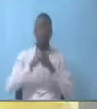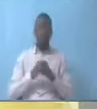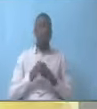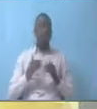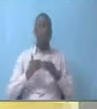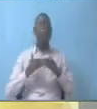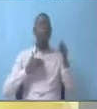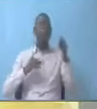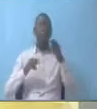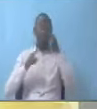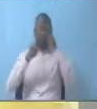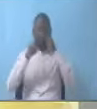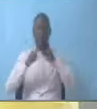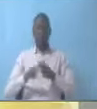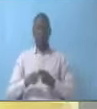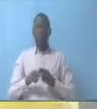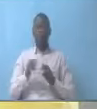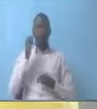And